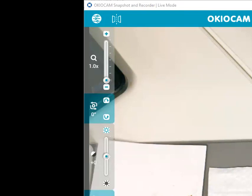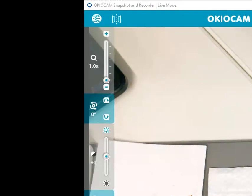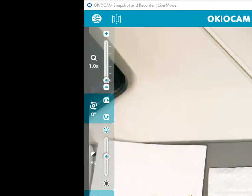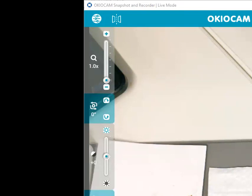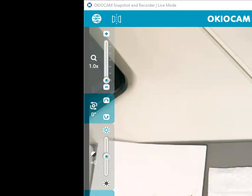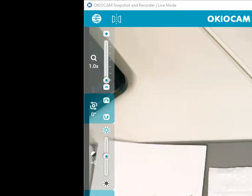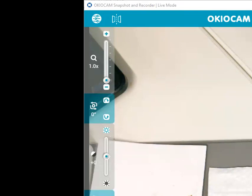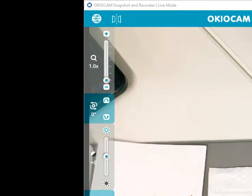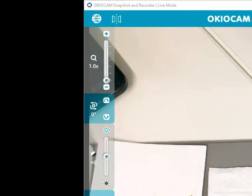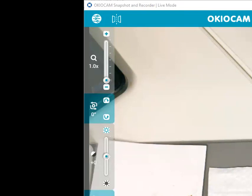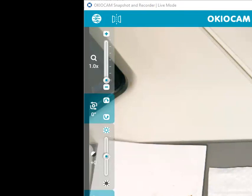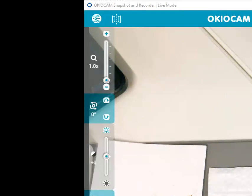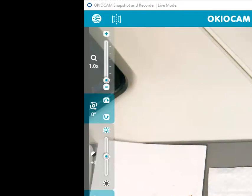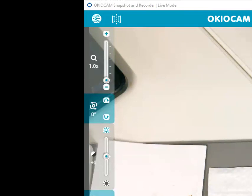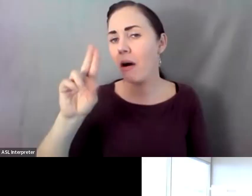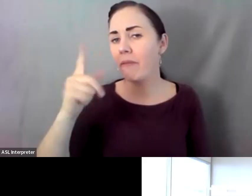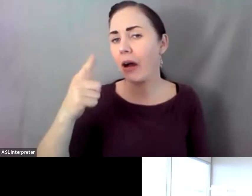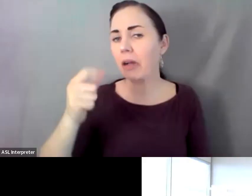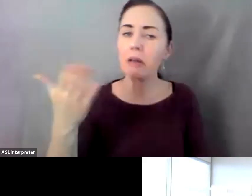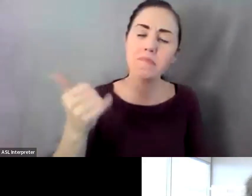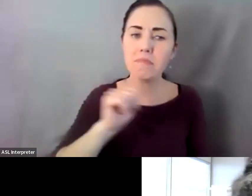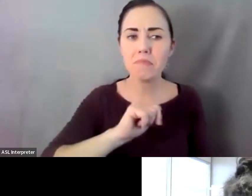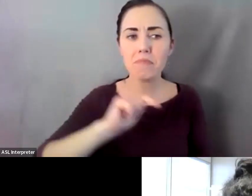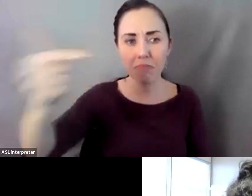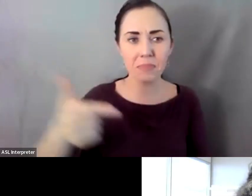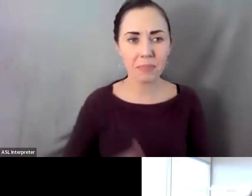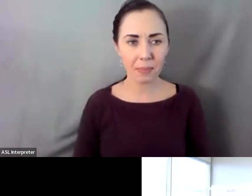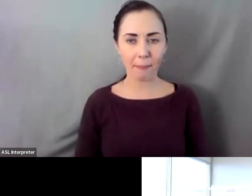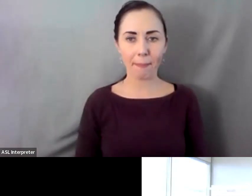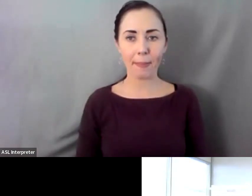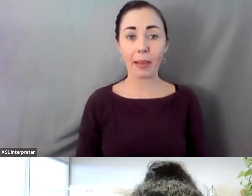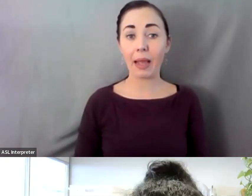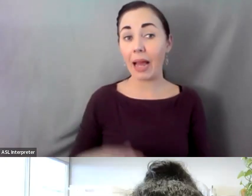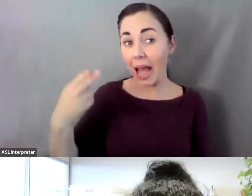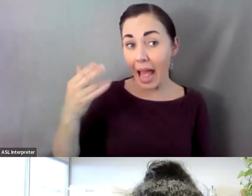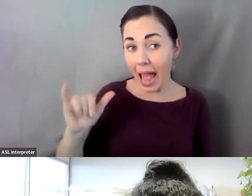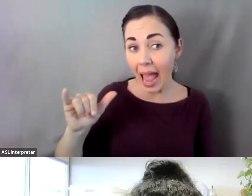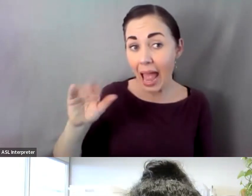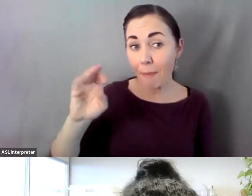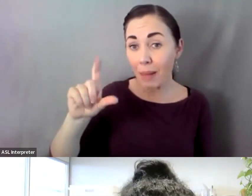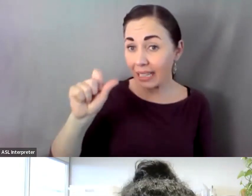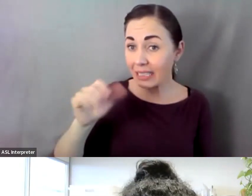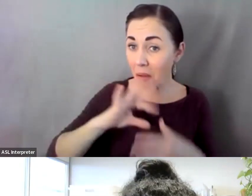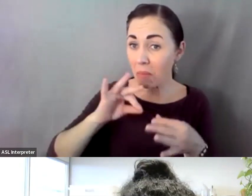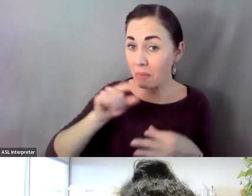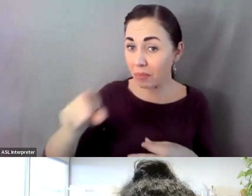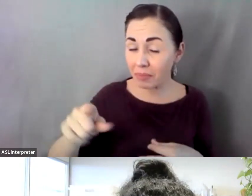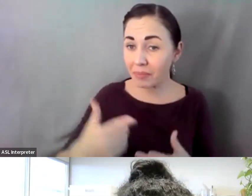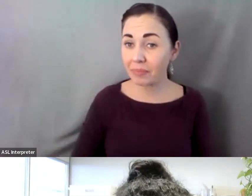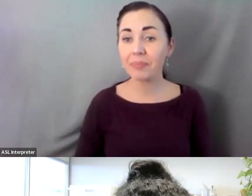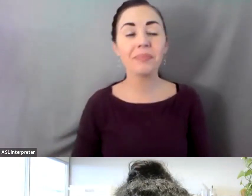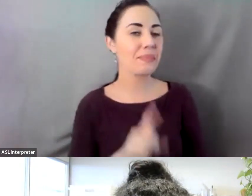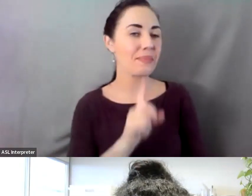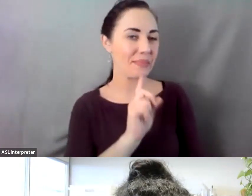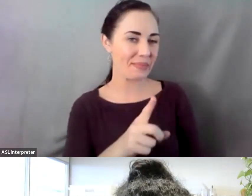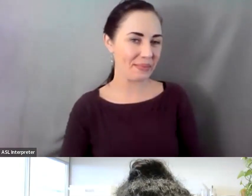about fungus and how she looks at fungus? Hey, Melissa, you want to share with us what you do?